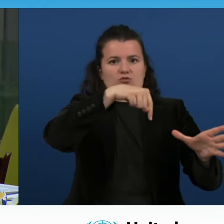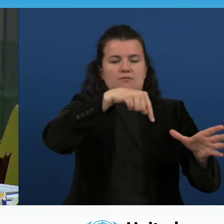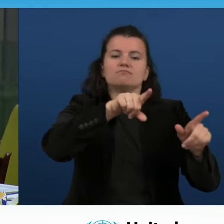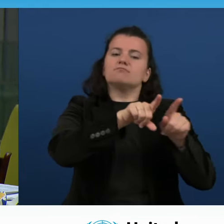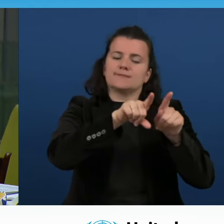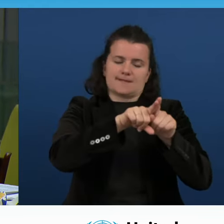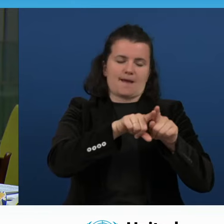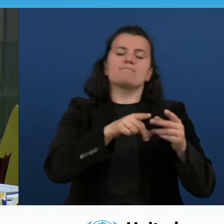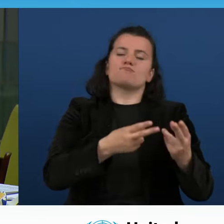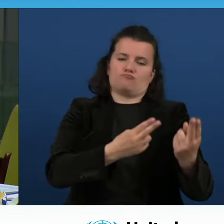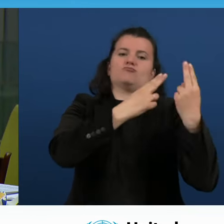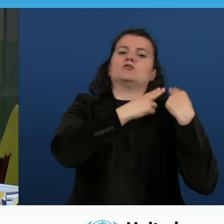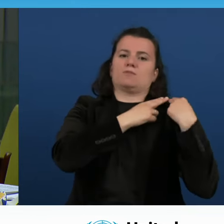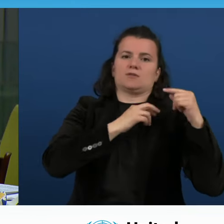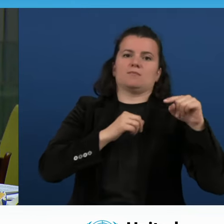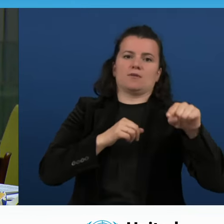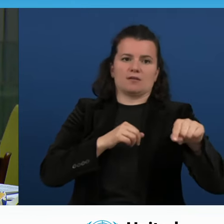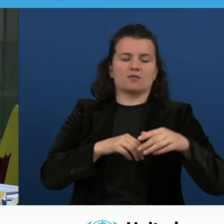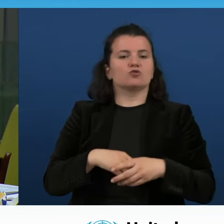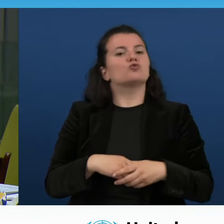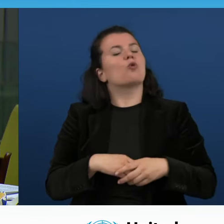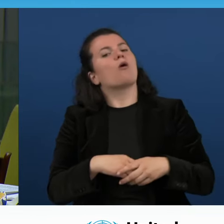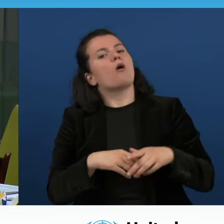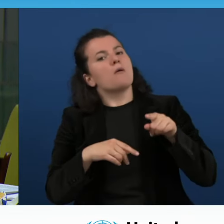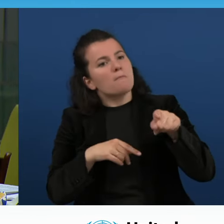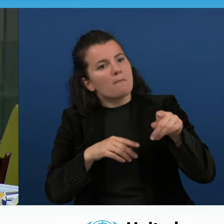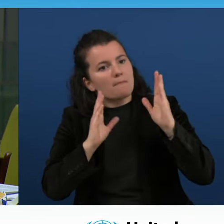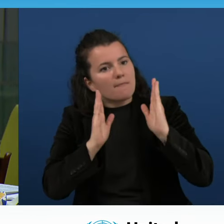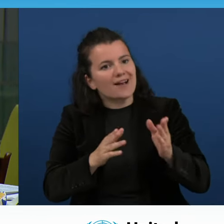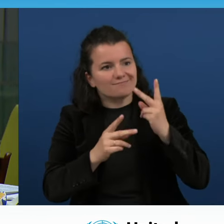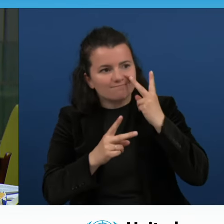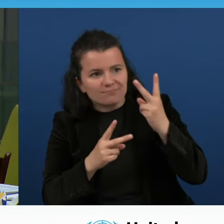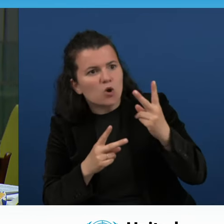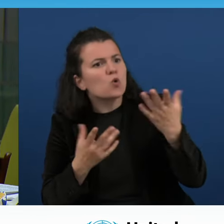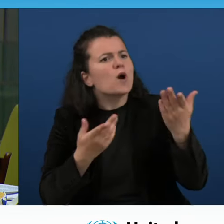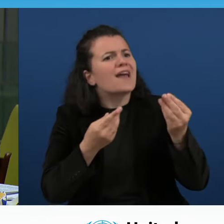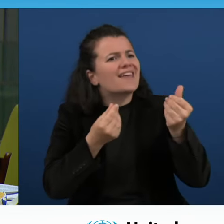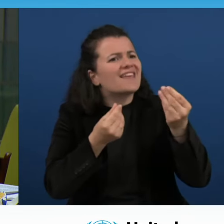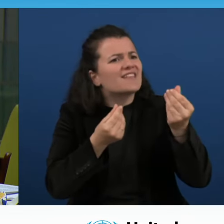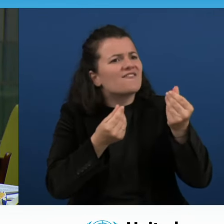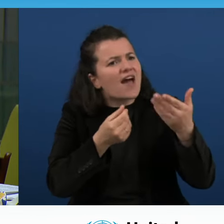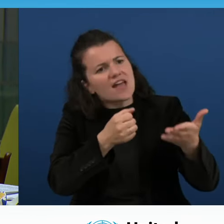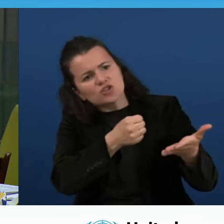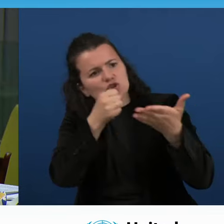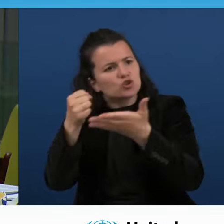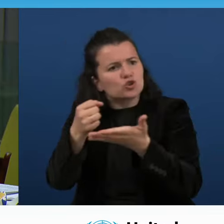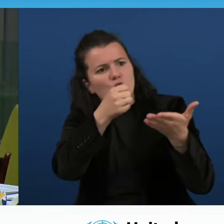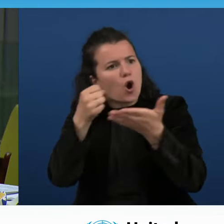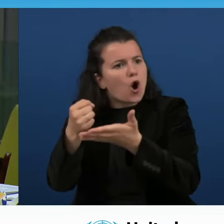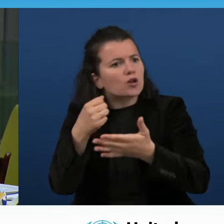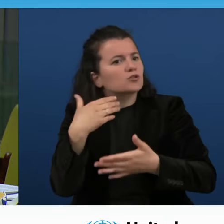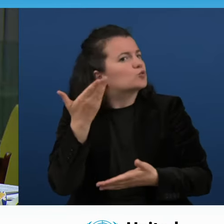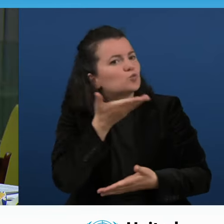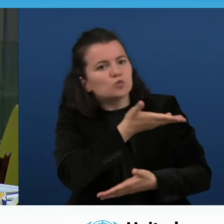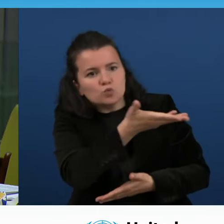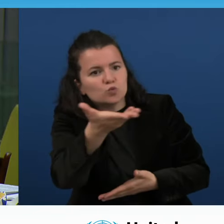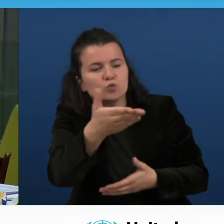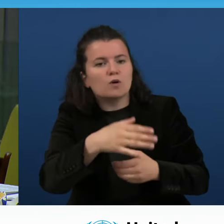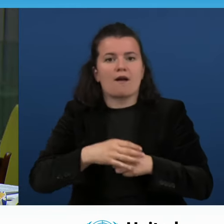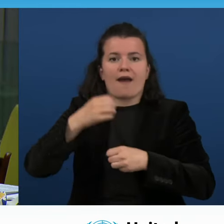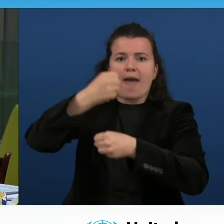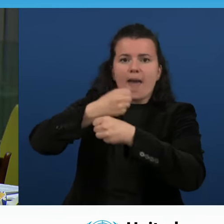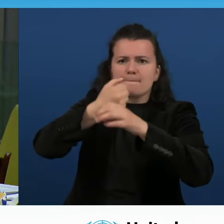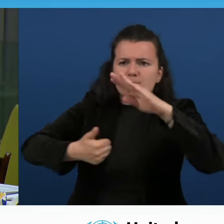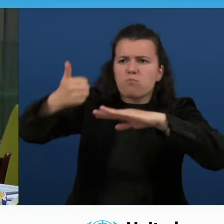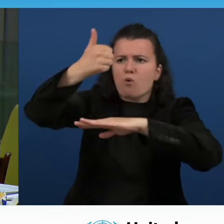their investors involved, clients, the volunteer employees, government relations, everyone at the company has